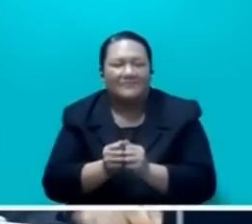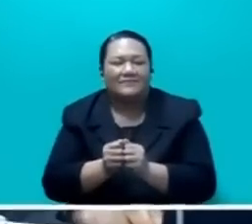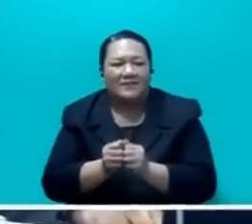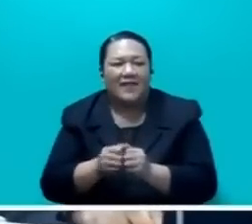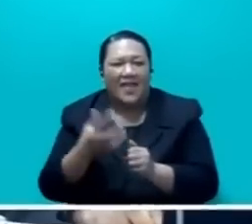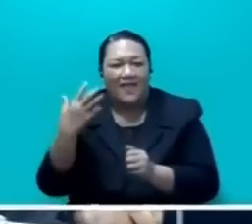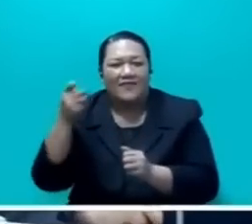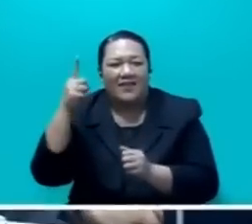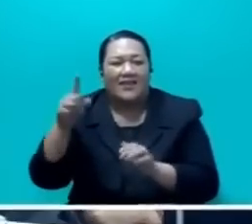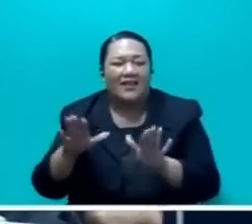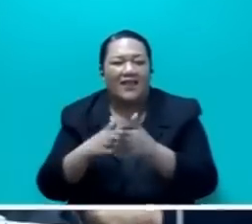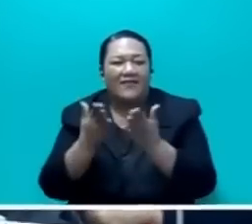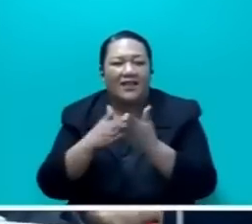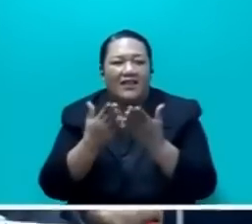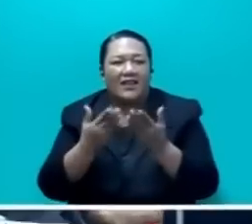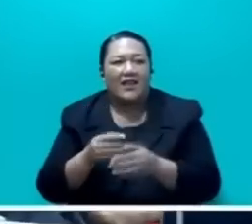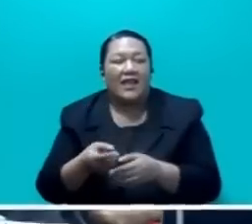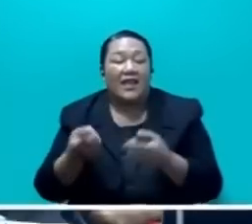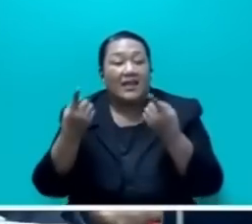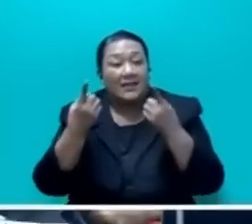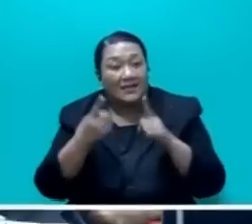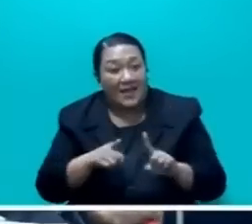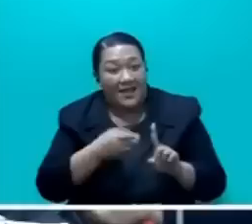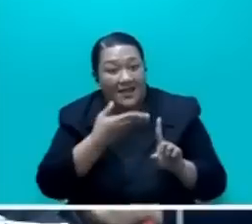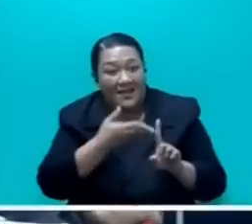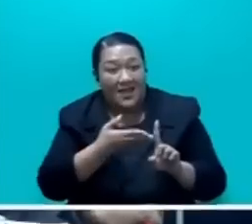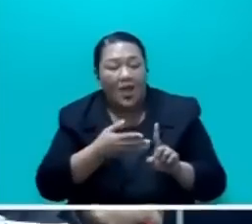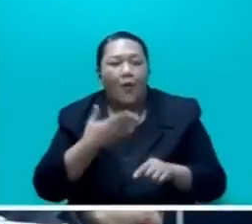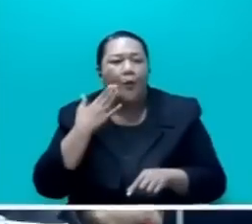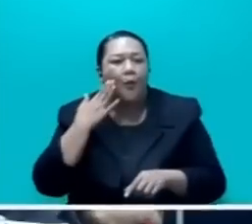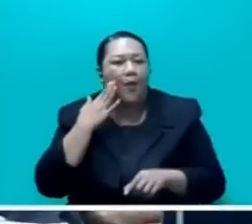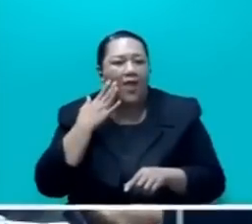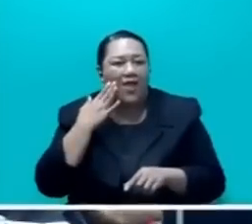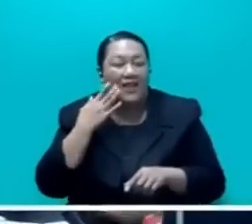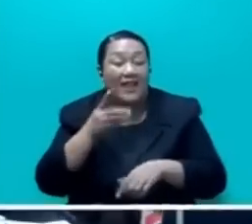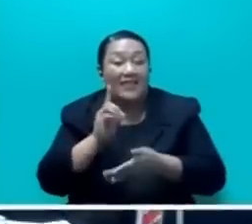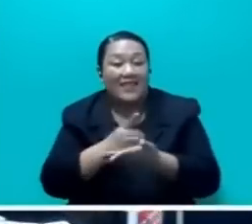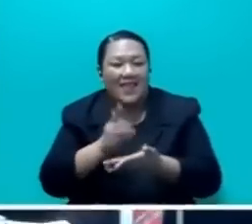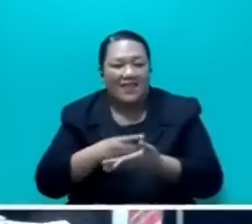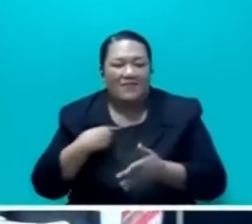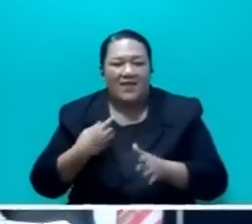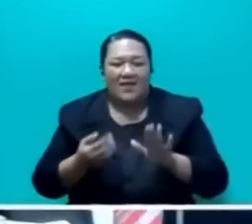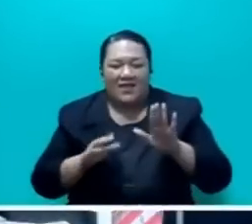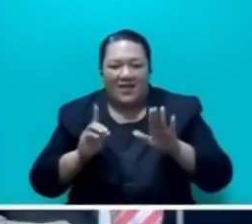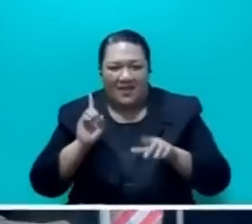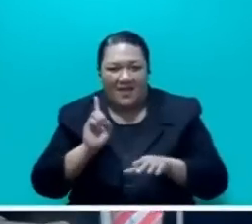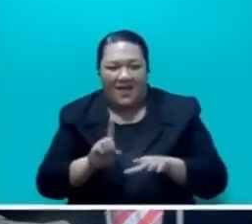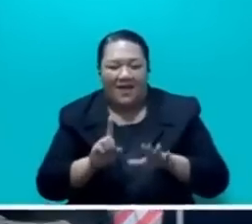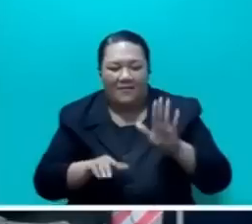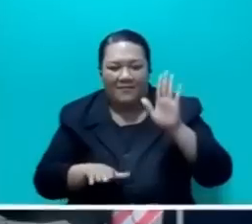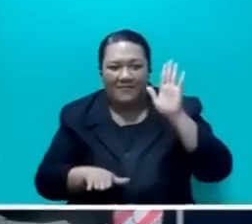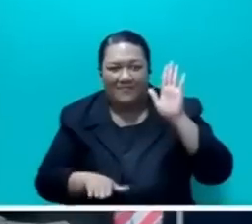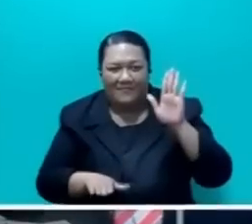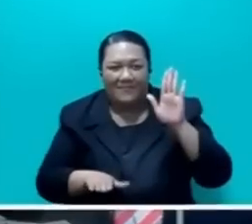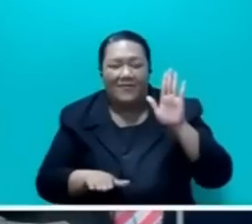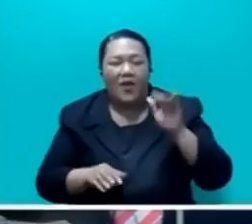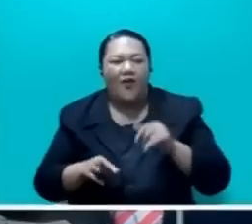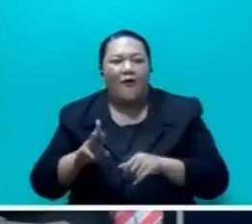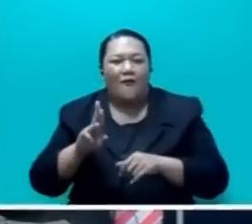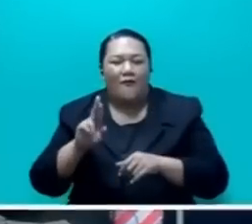My younger brother was laid on the day I was sworn in, then Mr. Attorney General, Minister for Justice.